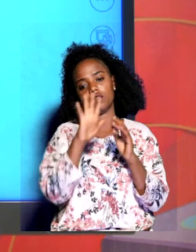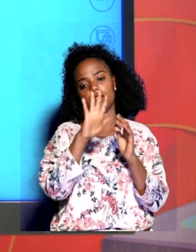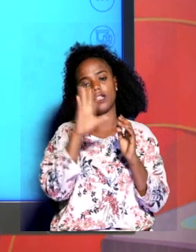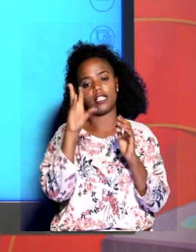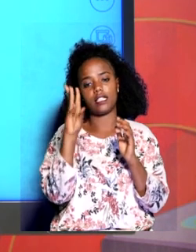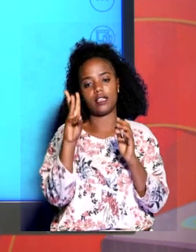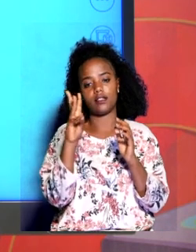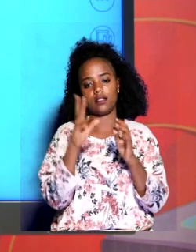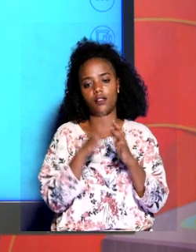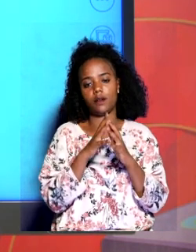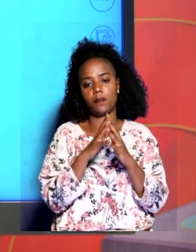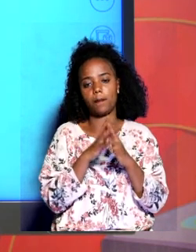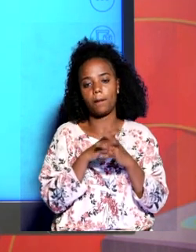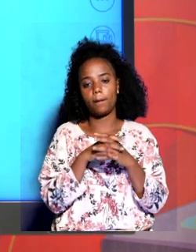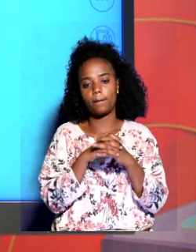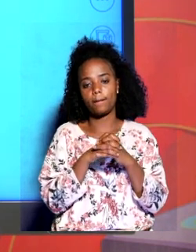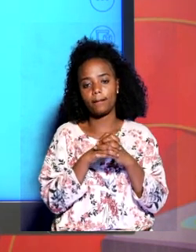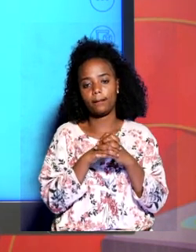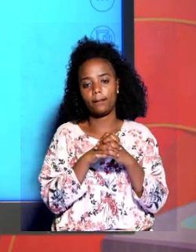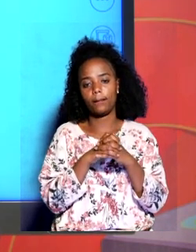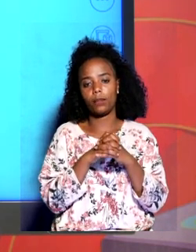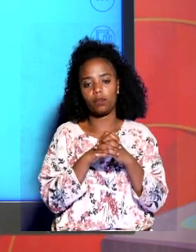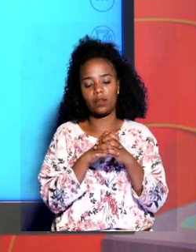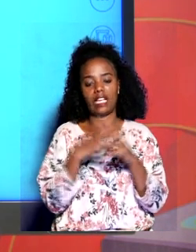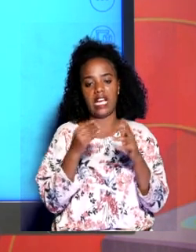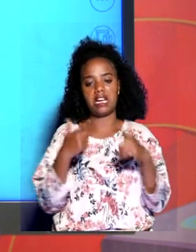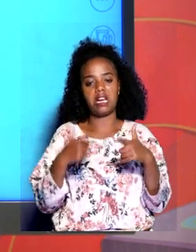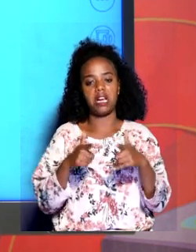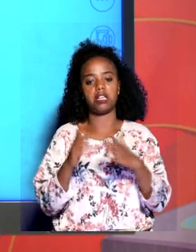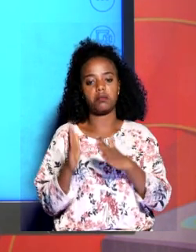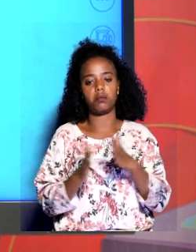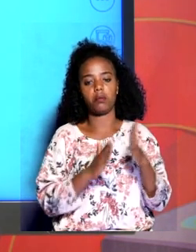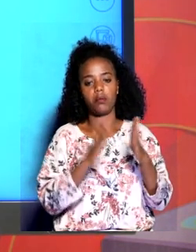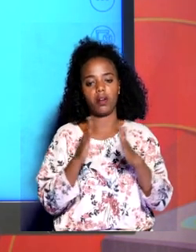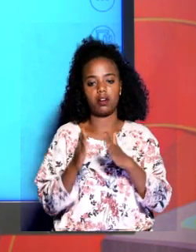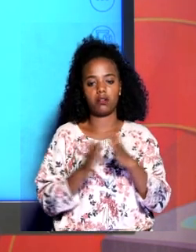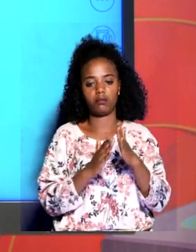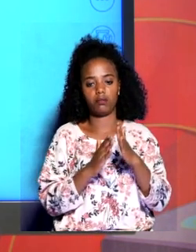56. And let's prepare table for this one.